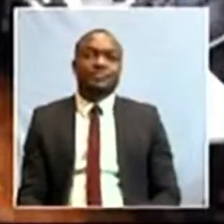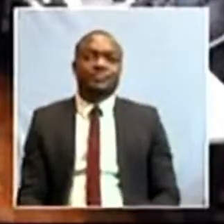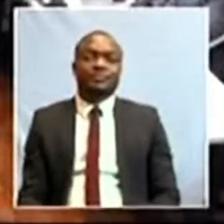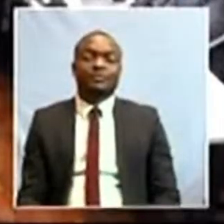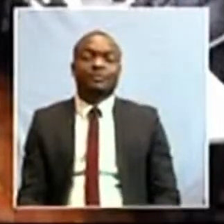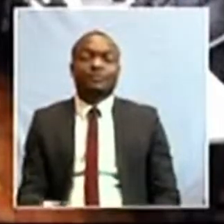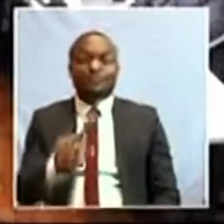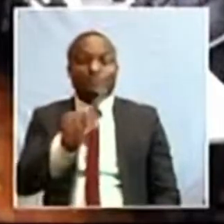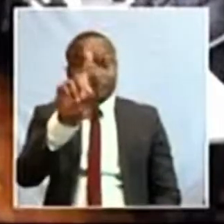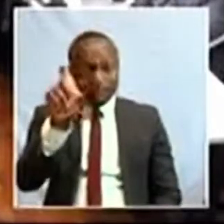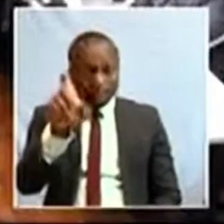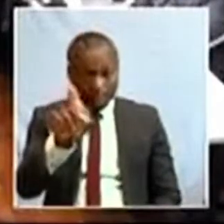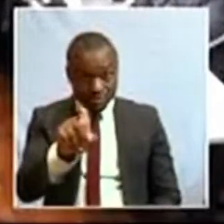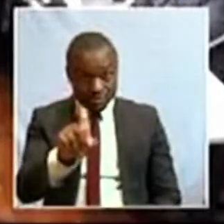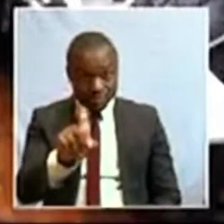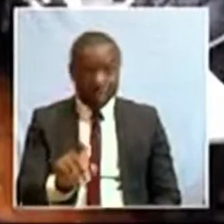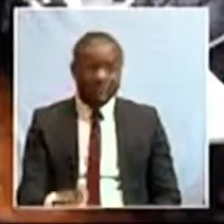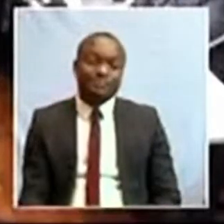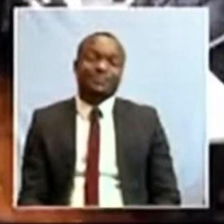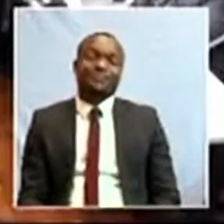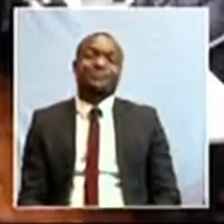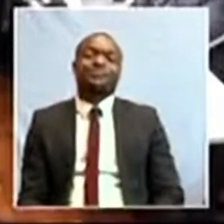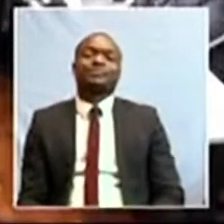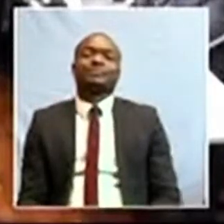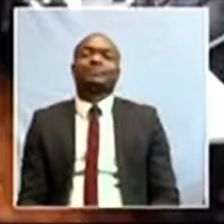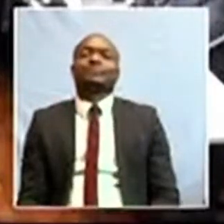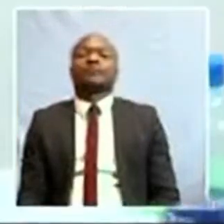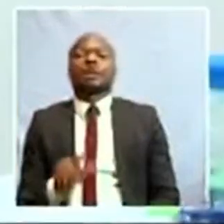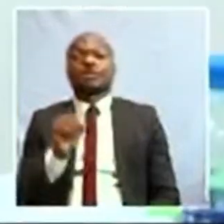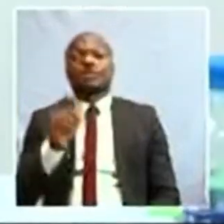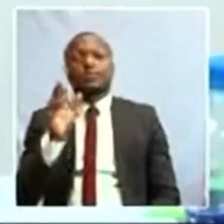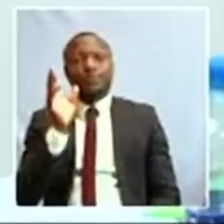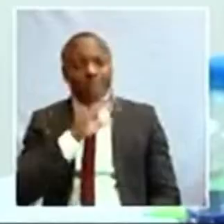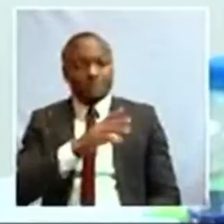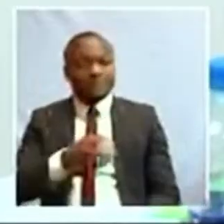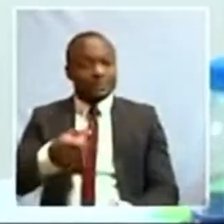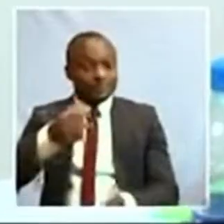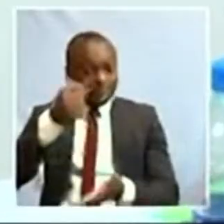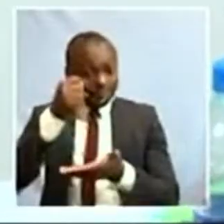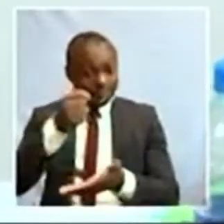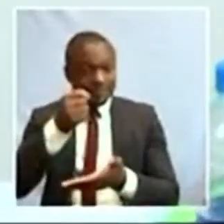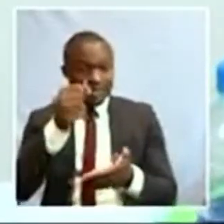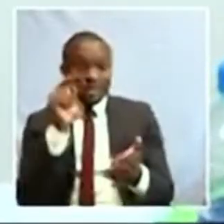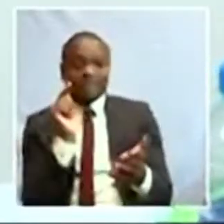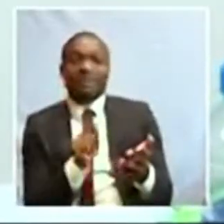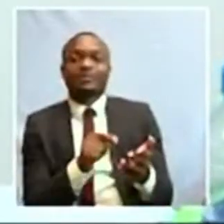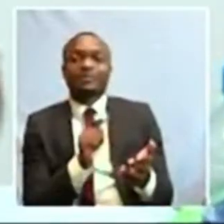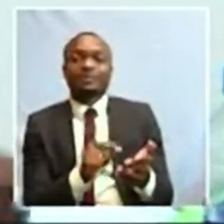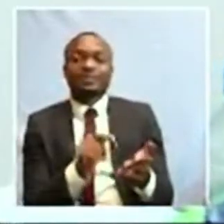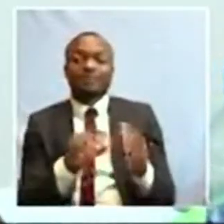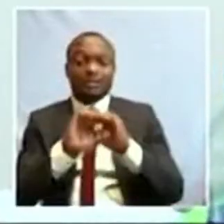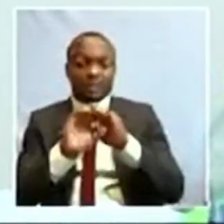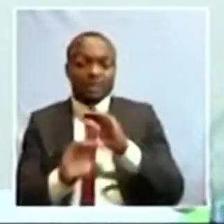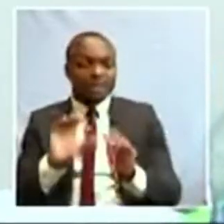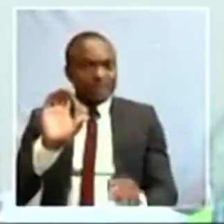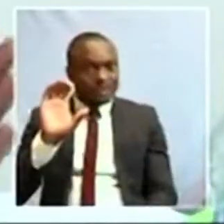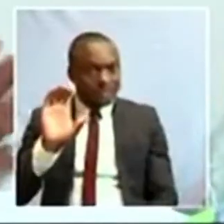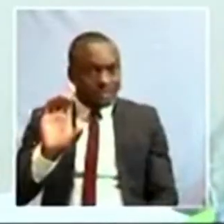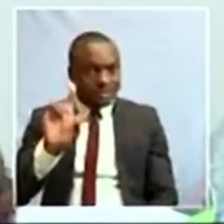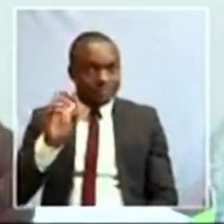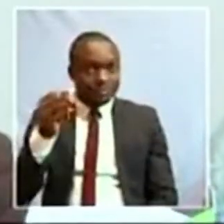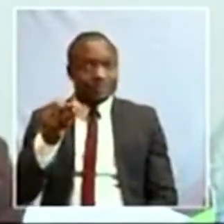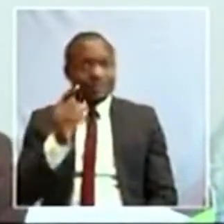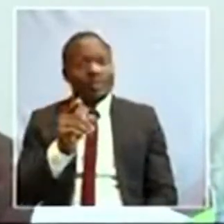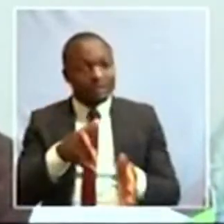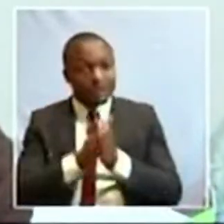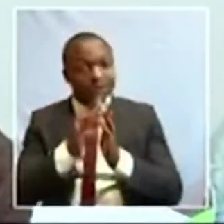The question was, you've budgeted for this under CDF. He was